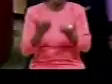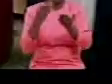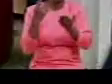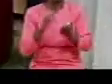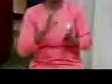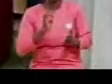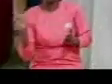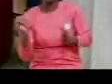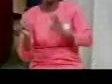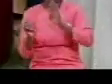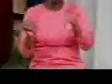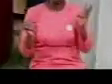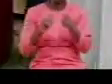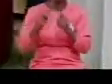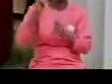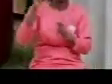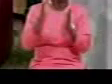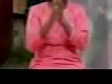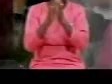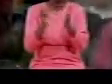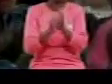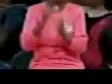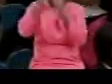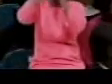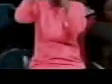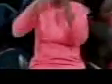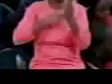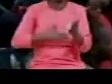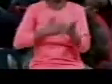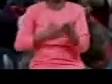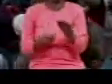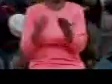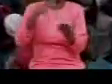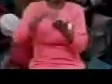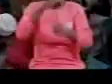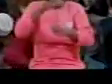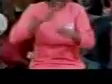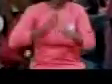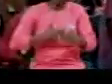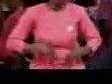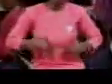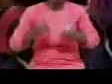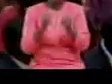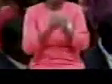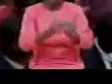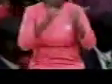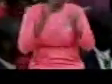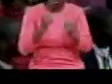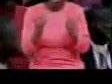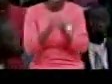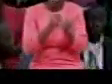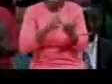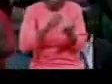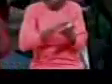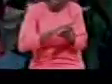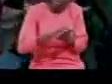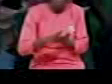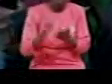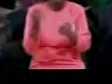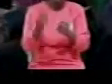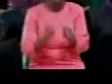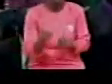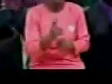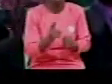we pray. Father, arise, O God. Touch our lives with power. Touch our lives with purity. Everywhere our converts